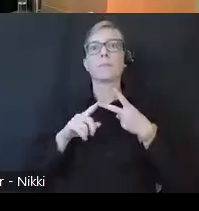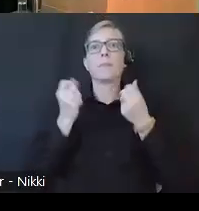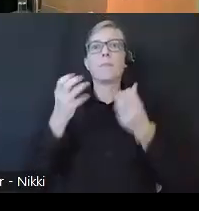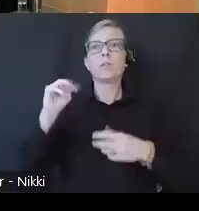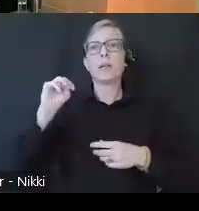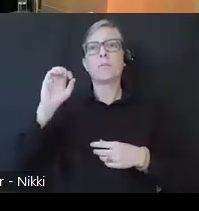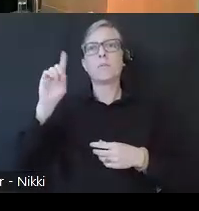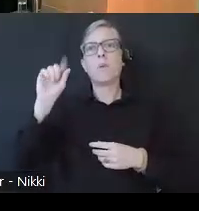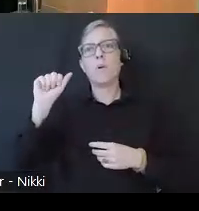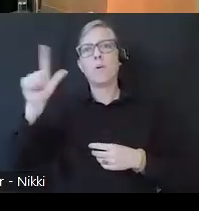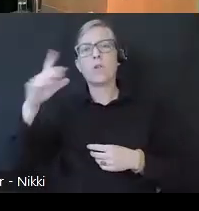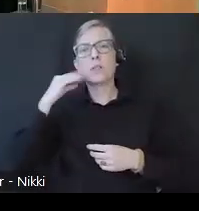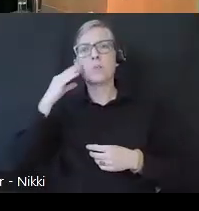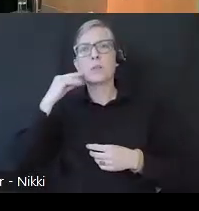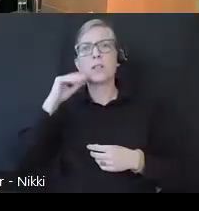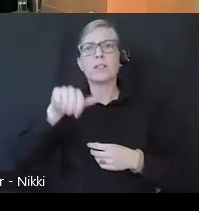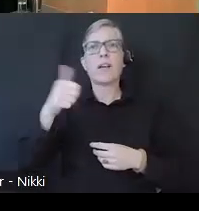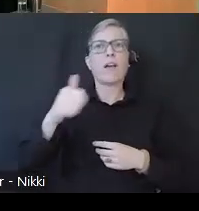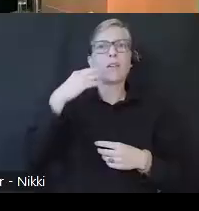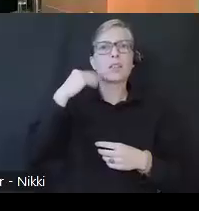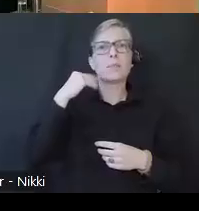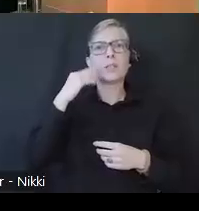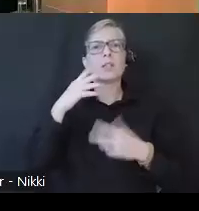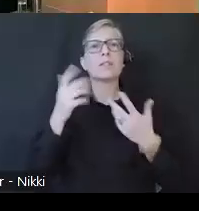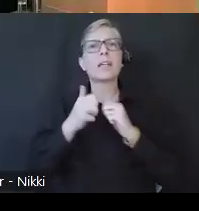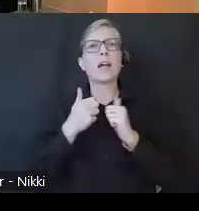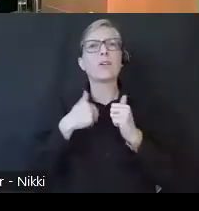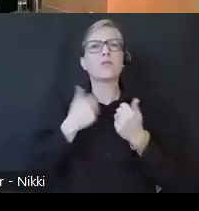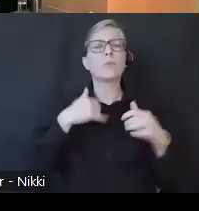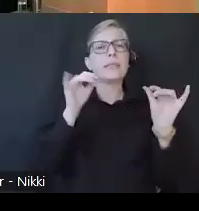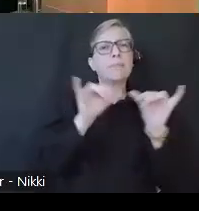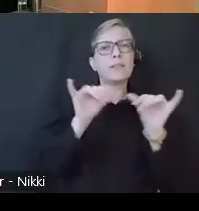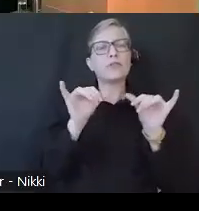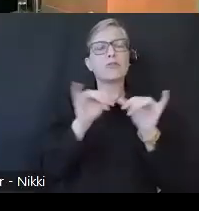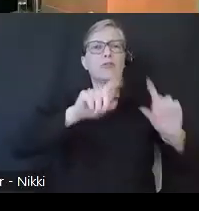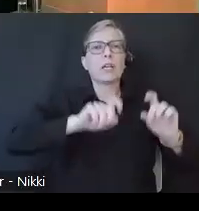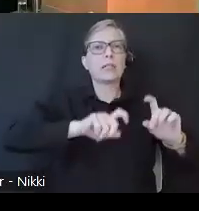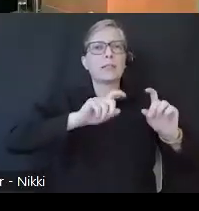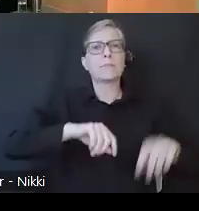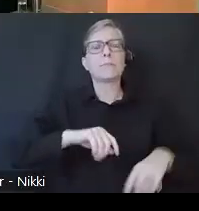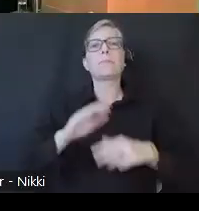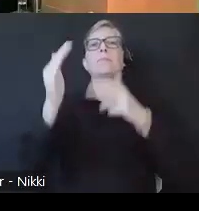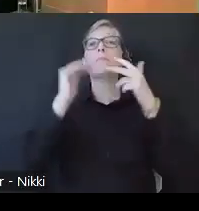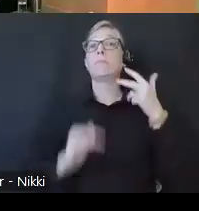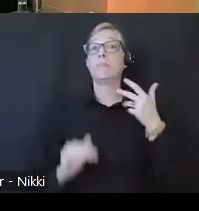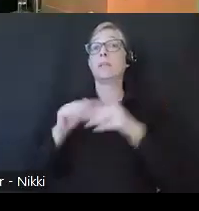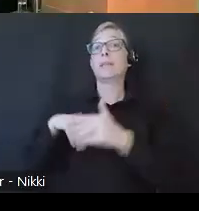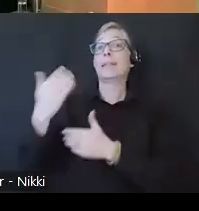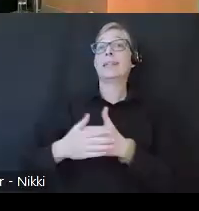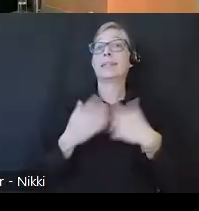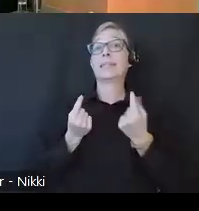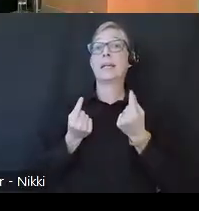like passivity phenomena when investigating these mechanisms of psychosis? Our next steps are to